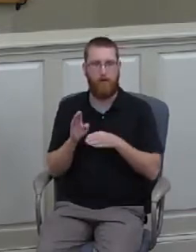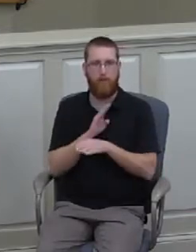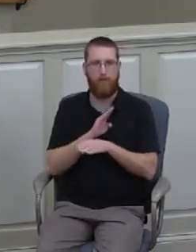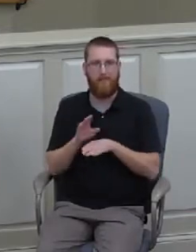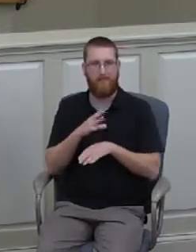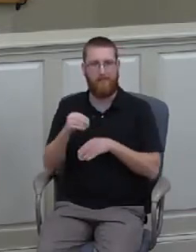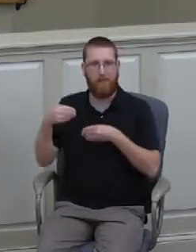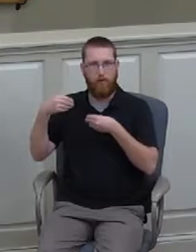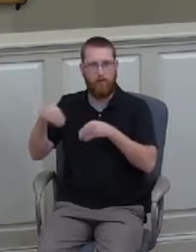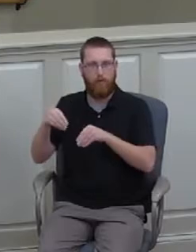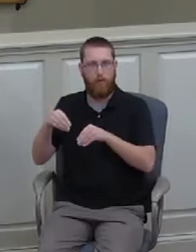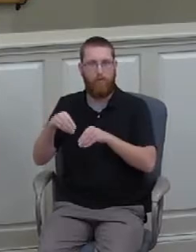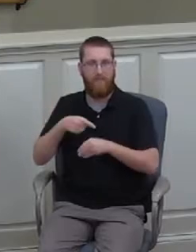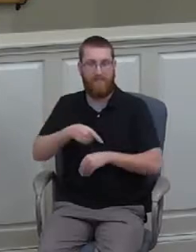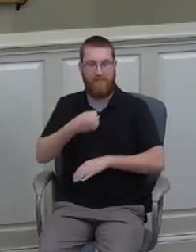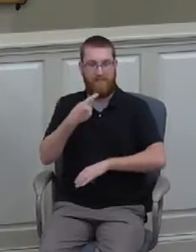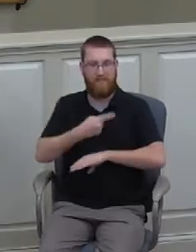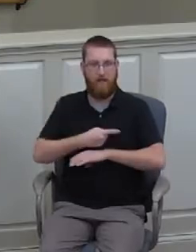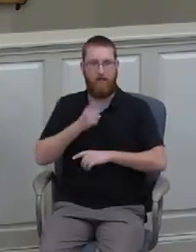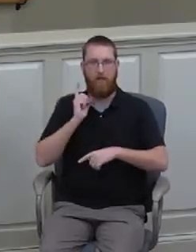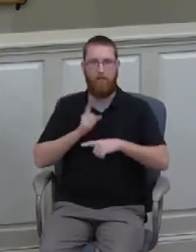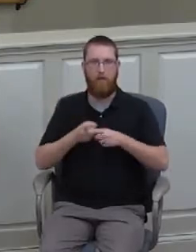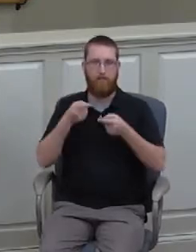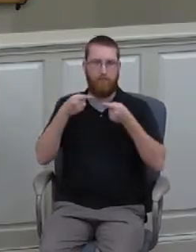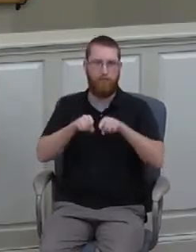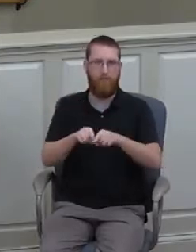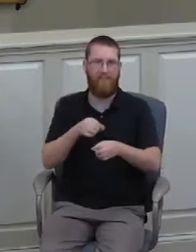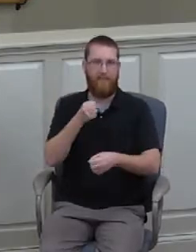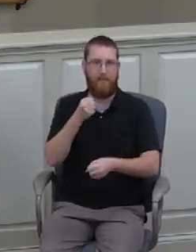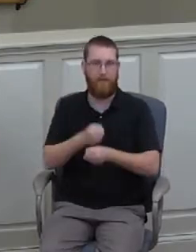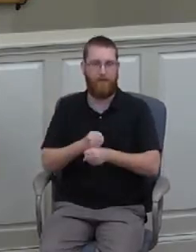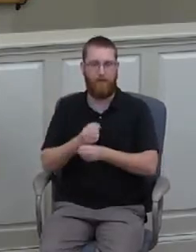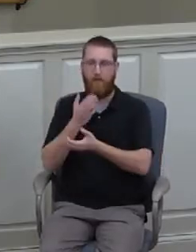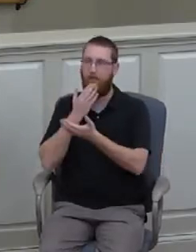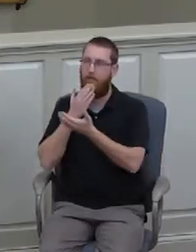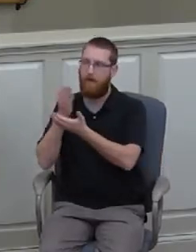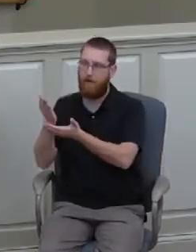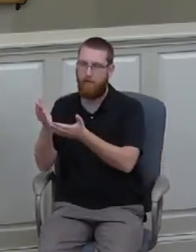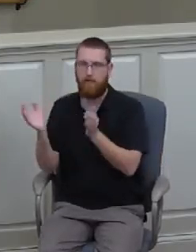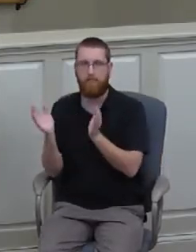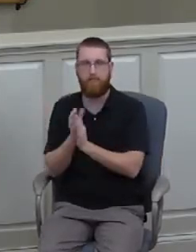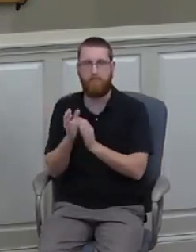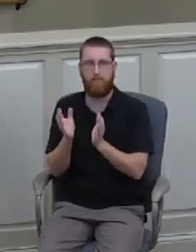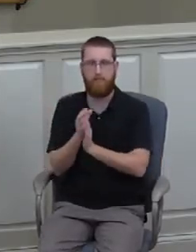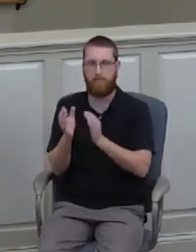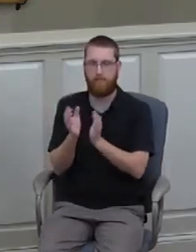day and throughout the year. There you are, sir.